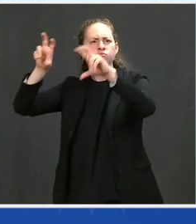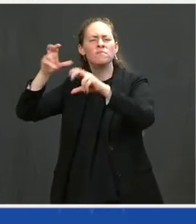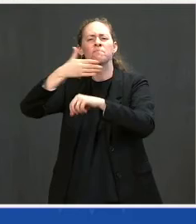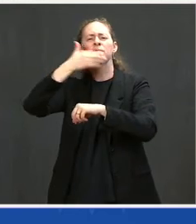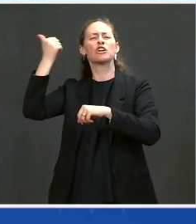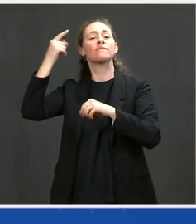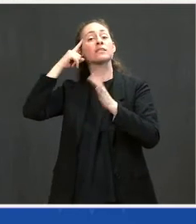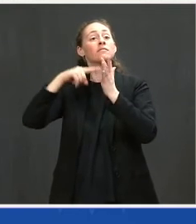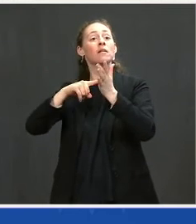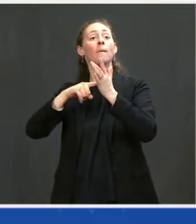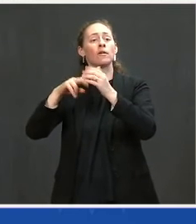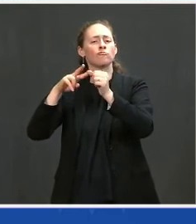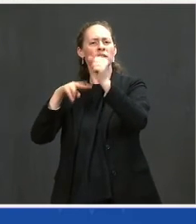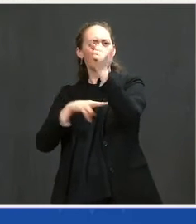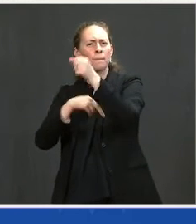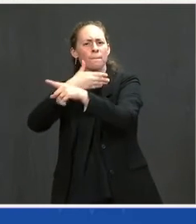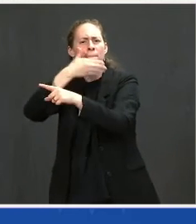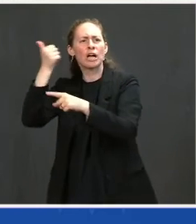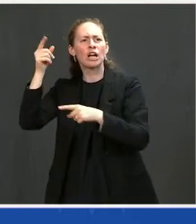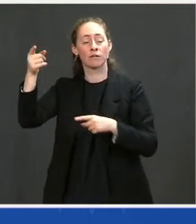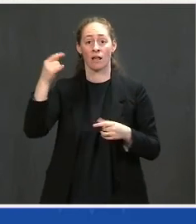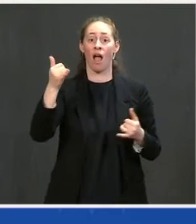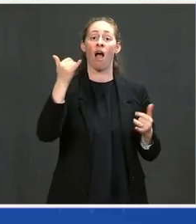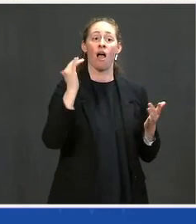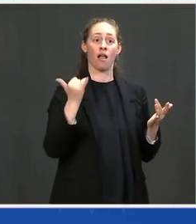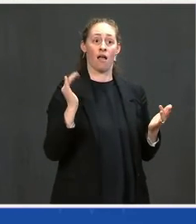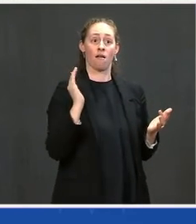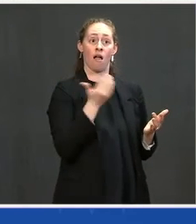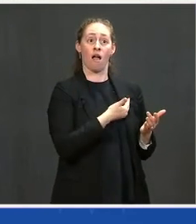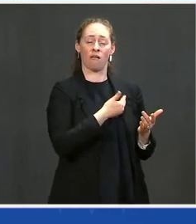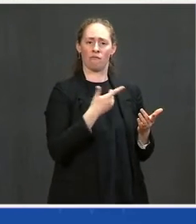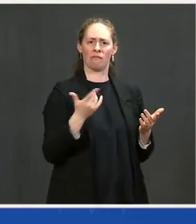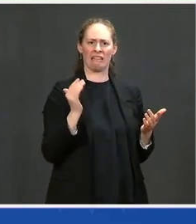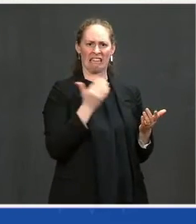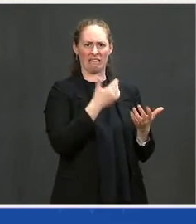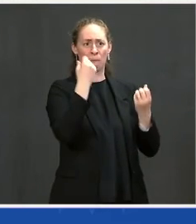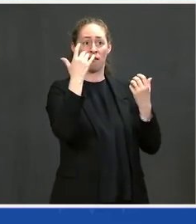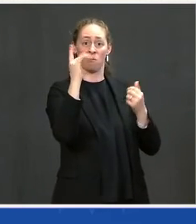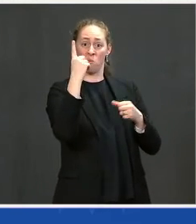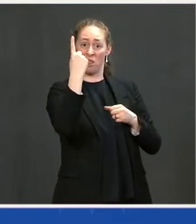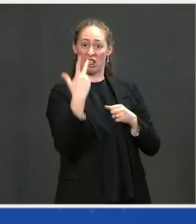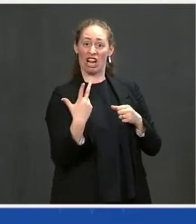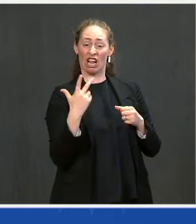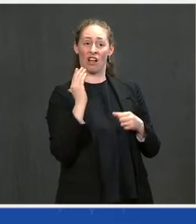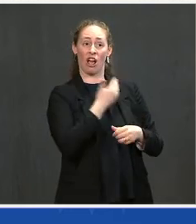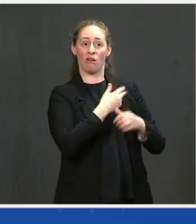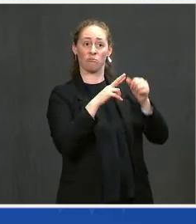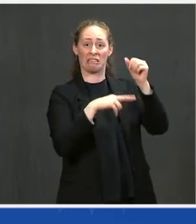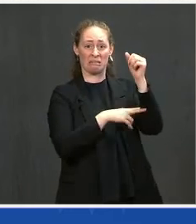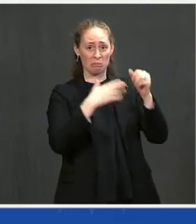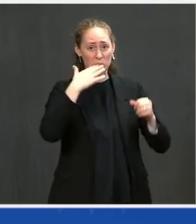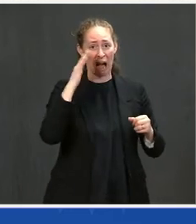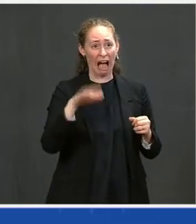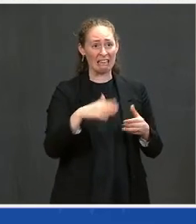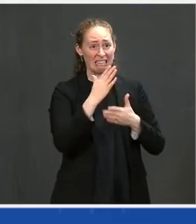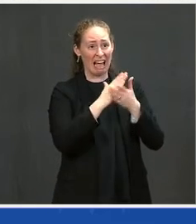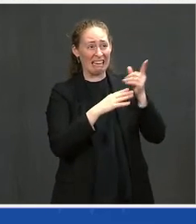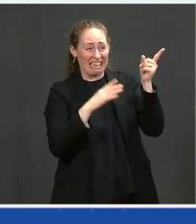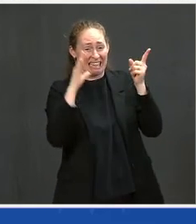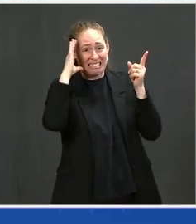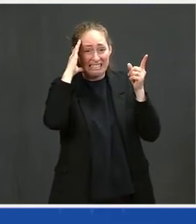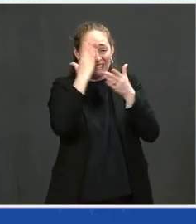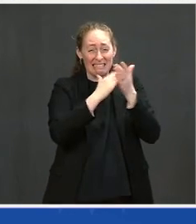bridges, 231,000 of them, need repairs. Some are physical safety risks